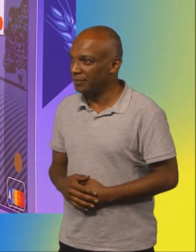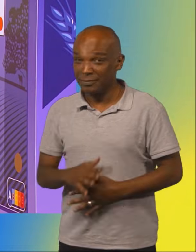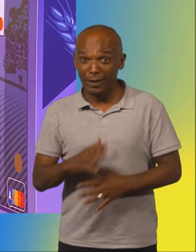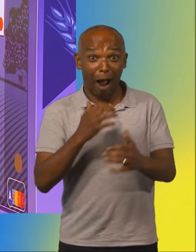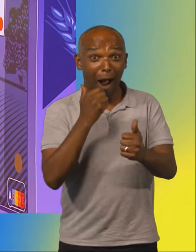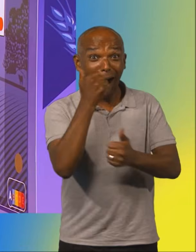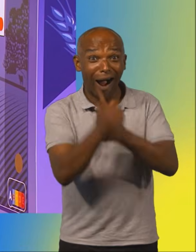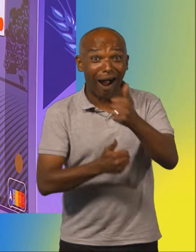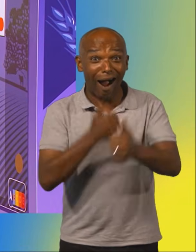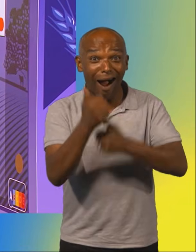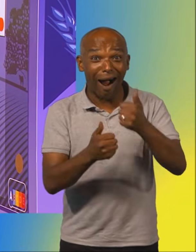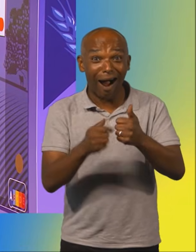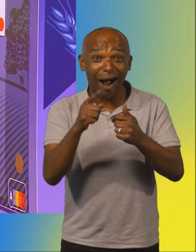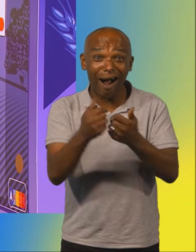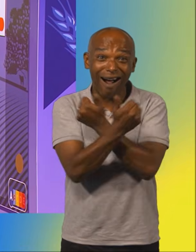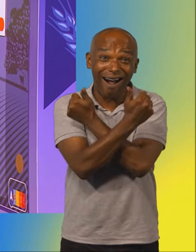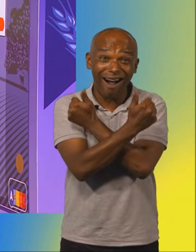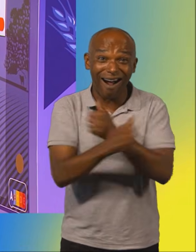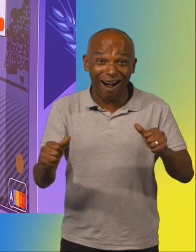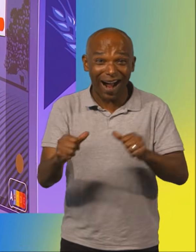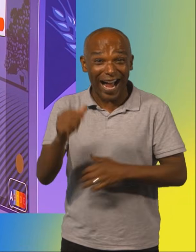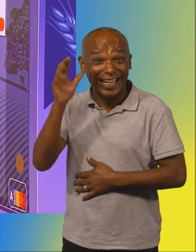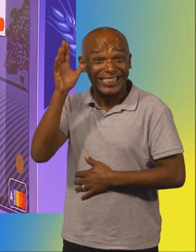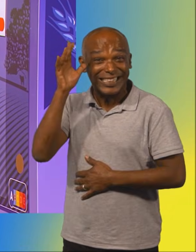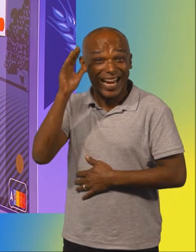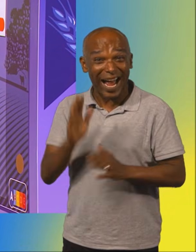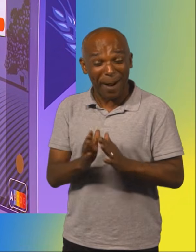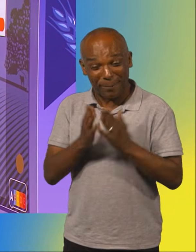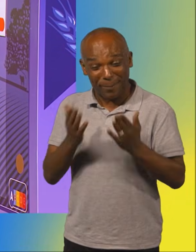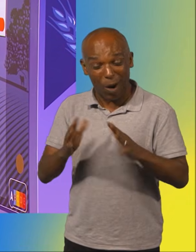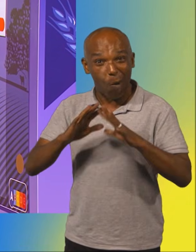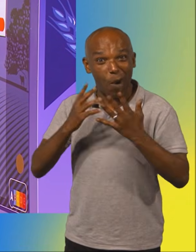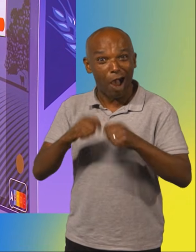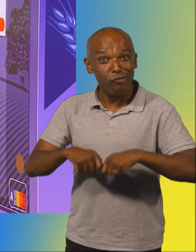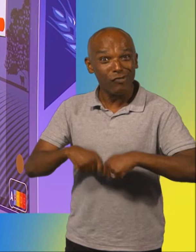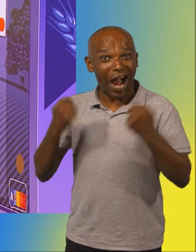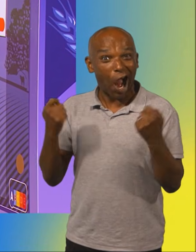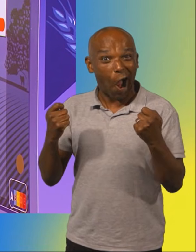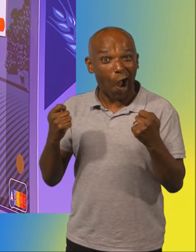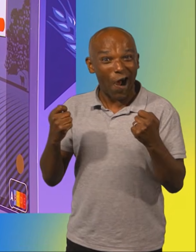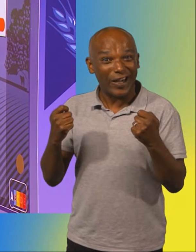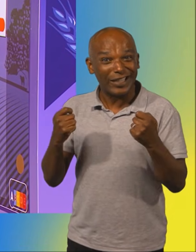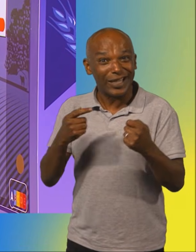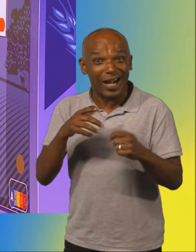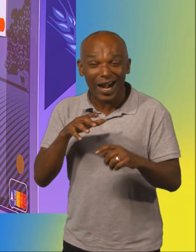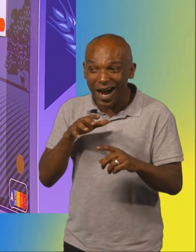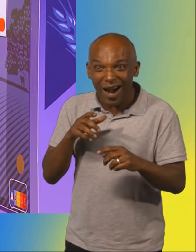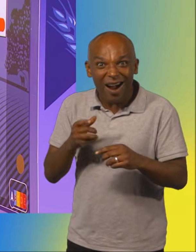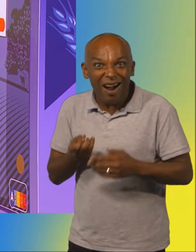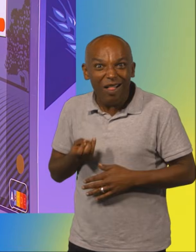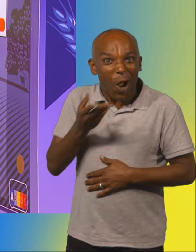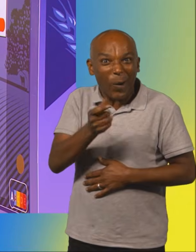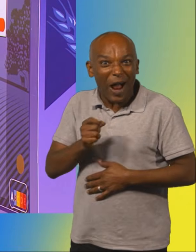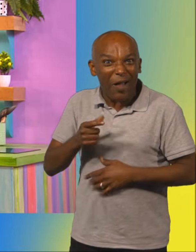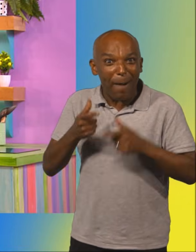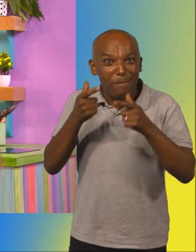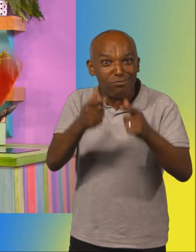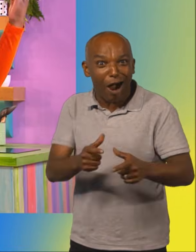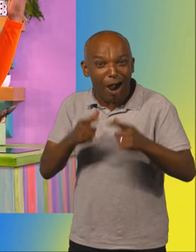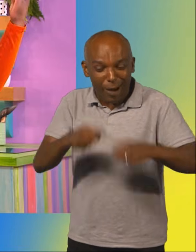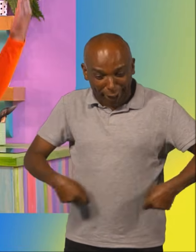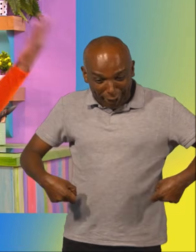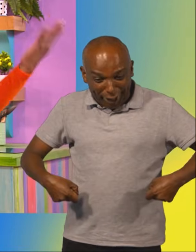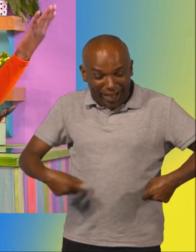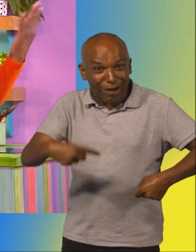Well done, Jen. You've made it into the silly book of world records for catching the most pies in your trousers. Thank